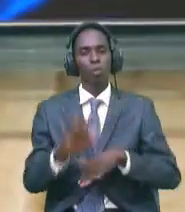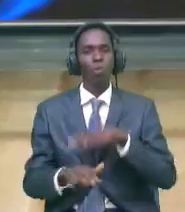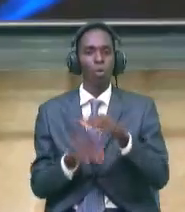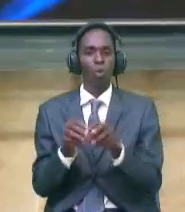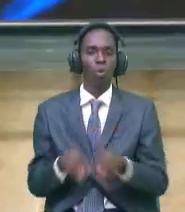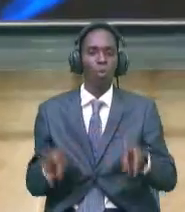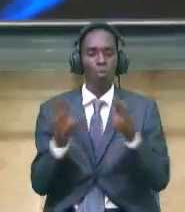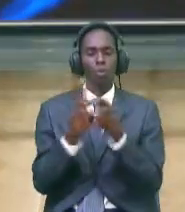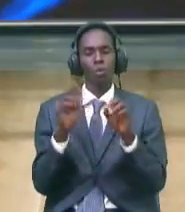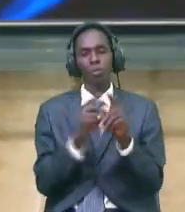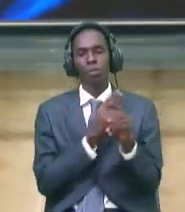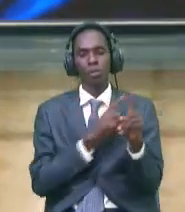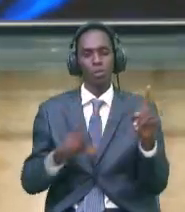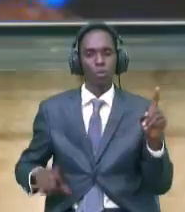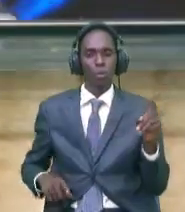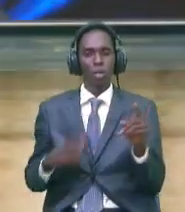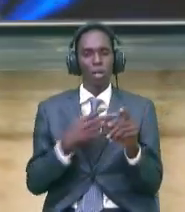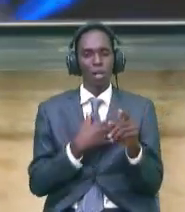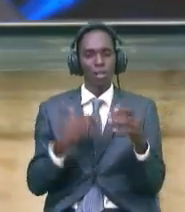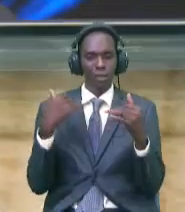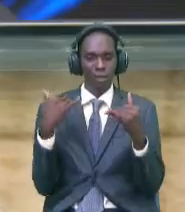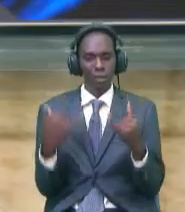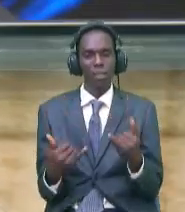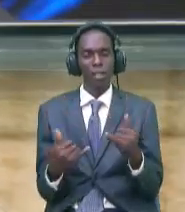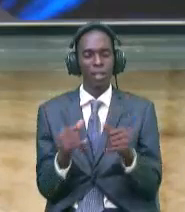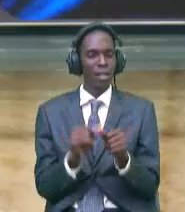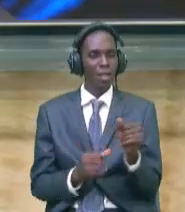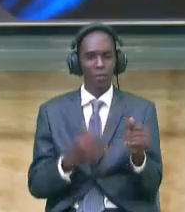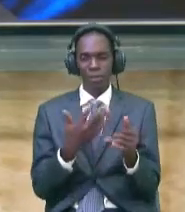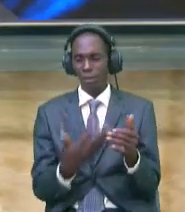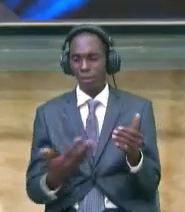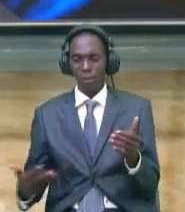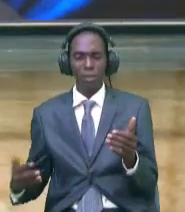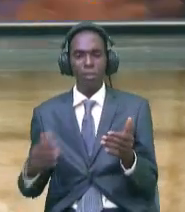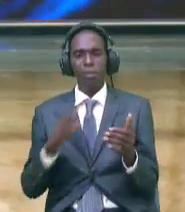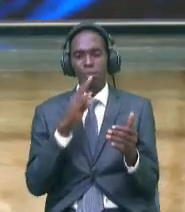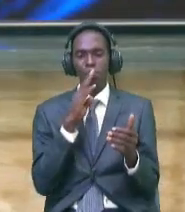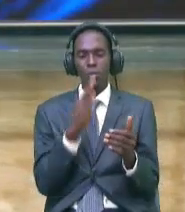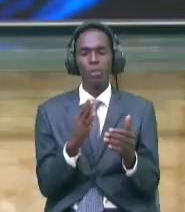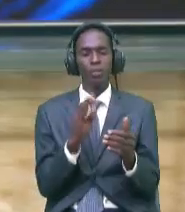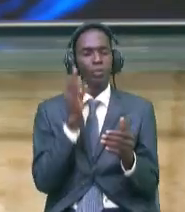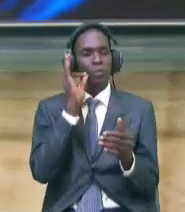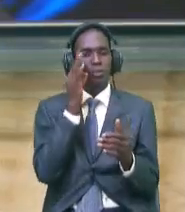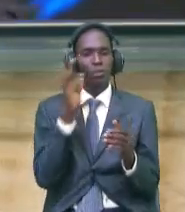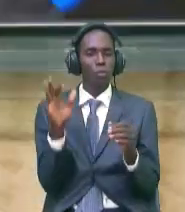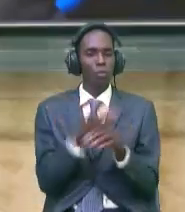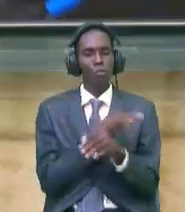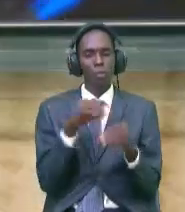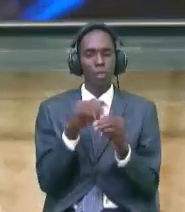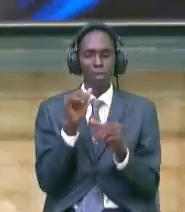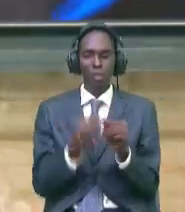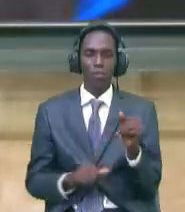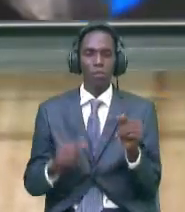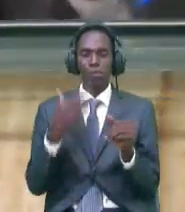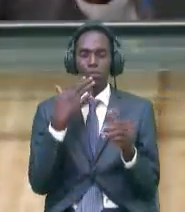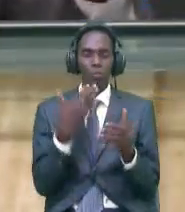all pleasing, being fruitful in every good work. It's not having a mixture of good